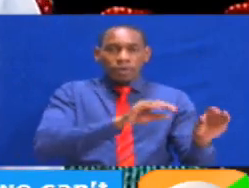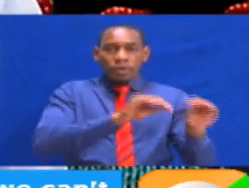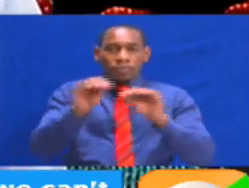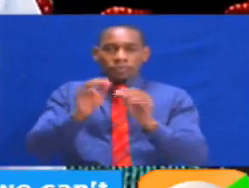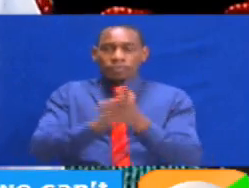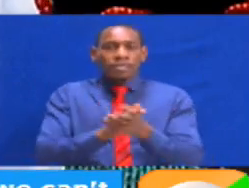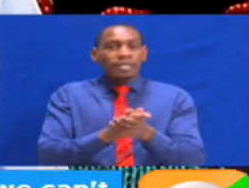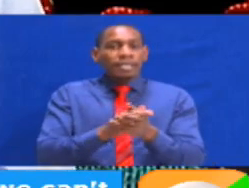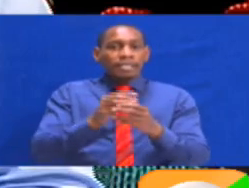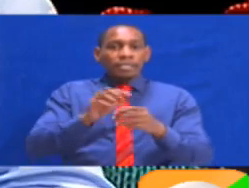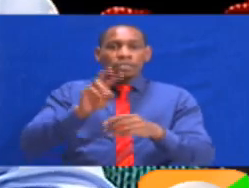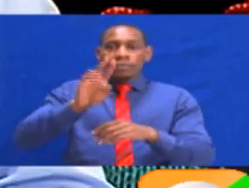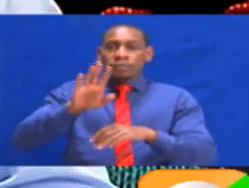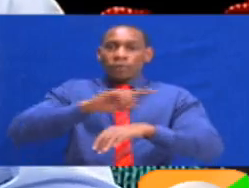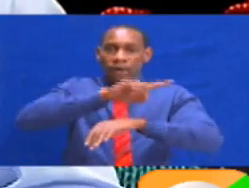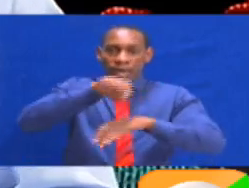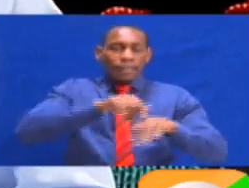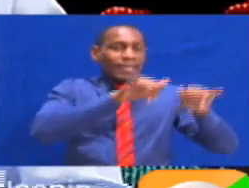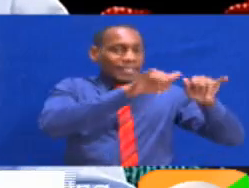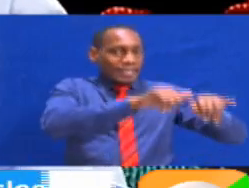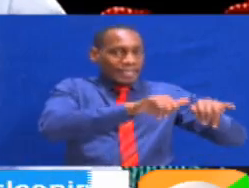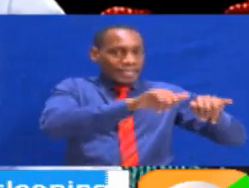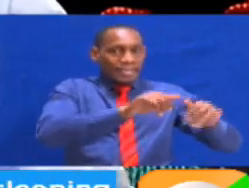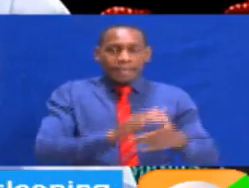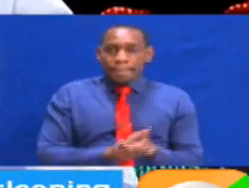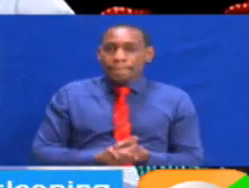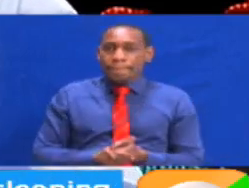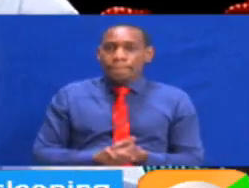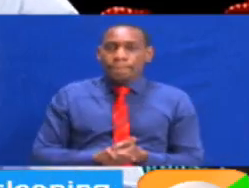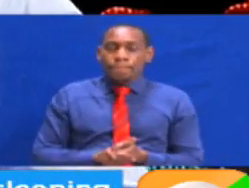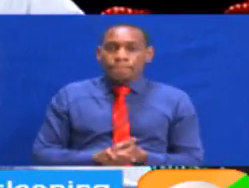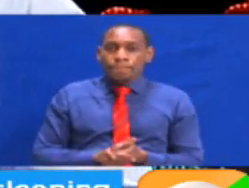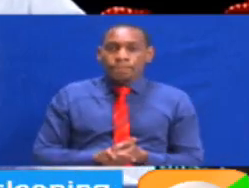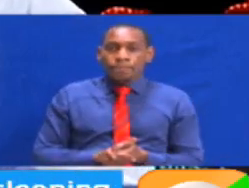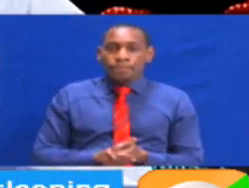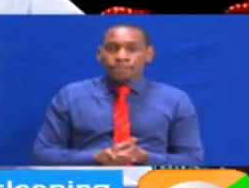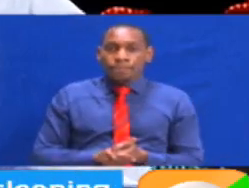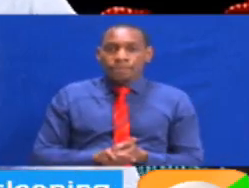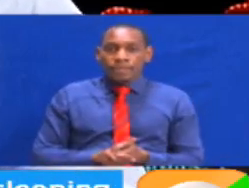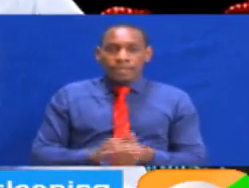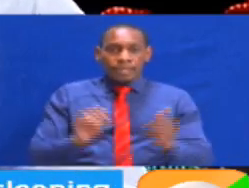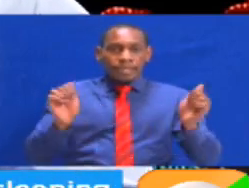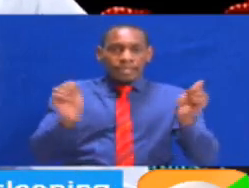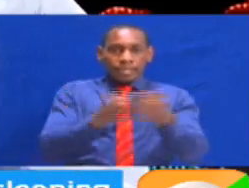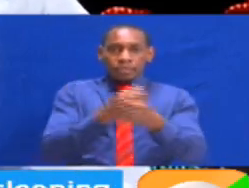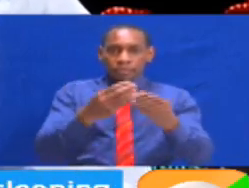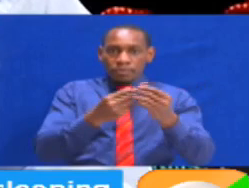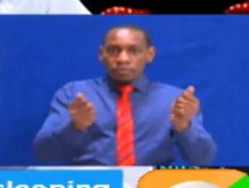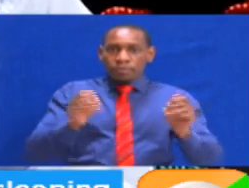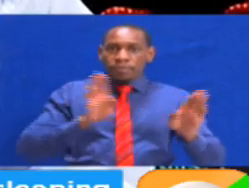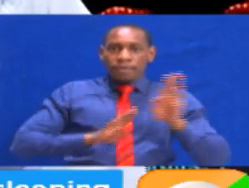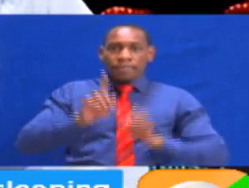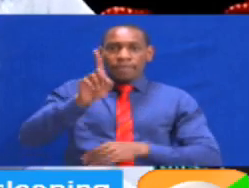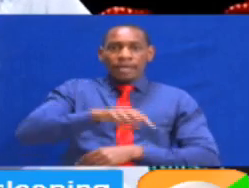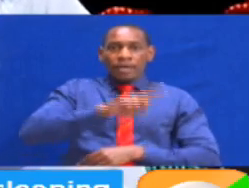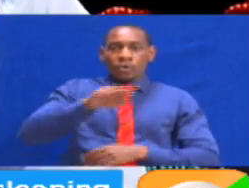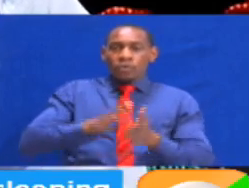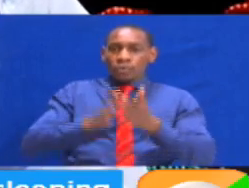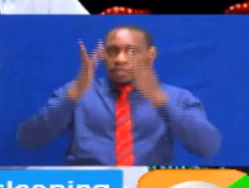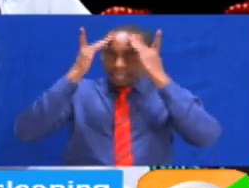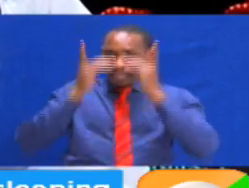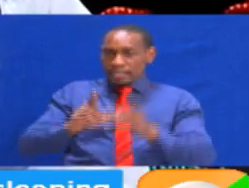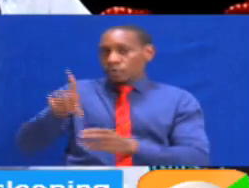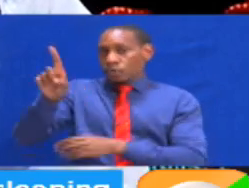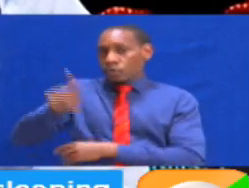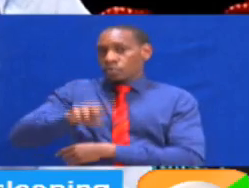24 hours. Now, you can't meet indiscipline with indecision, which is what is affecting a lot